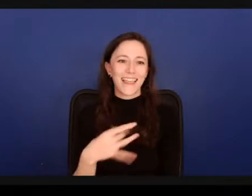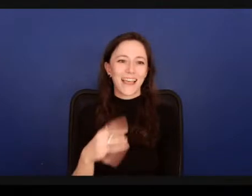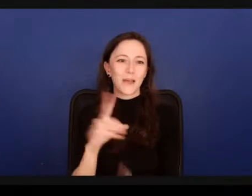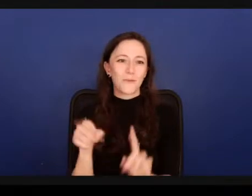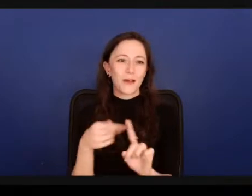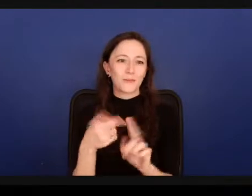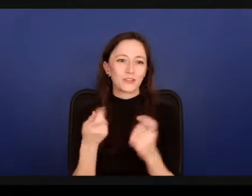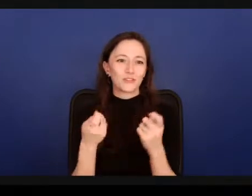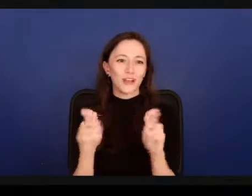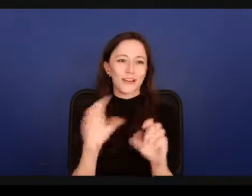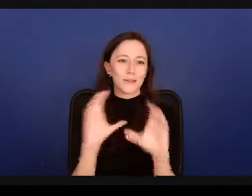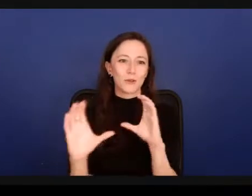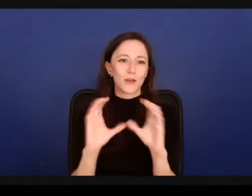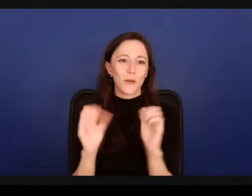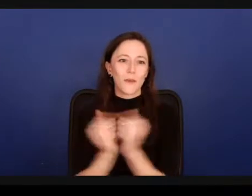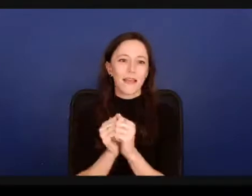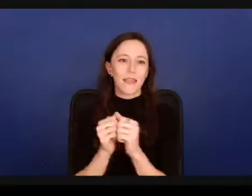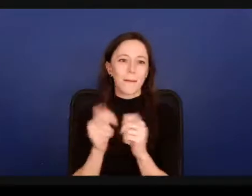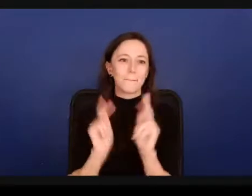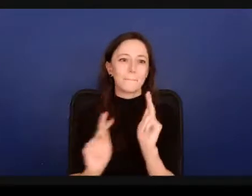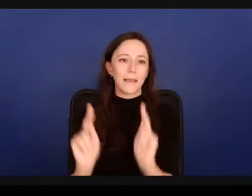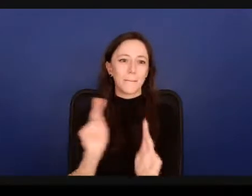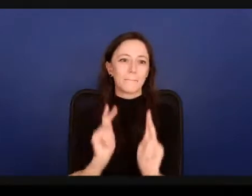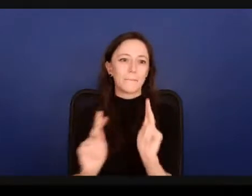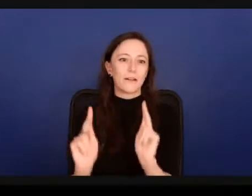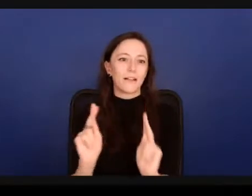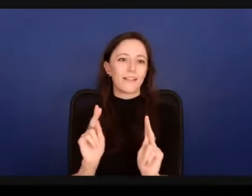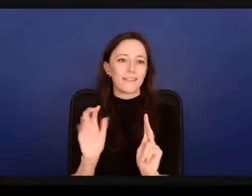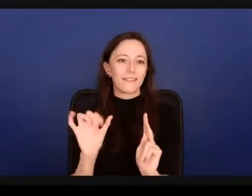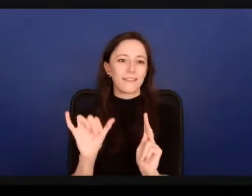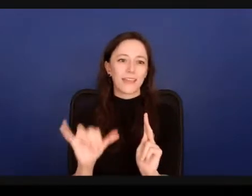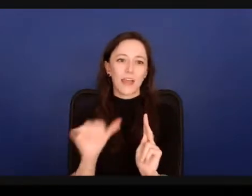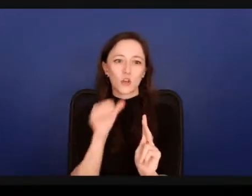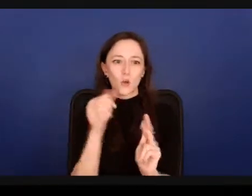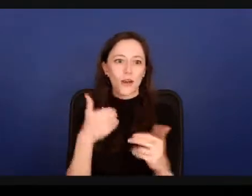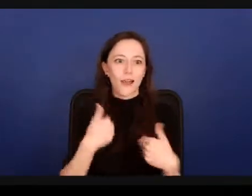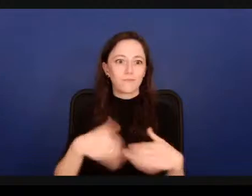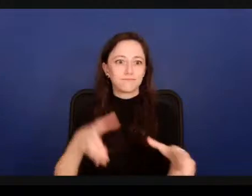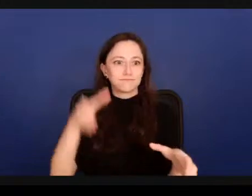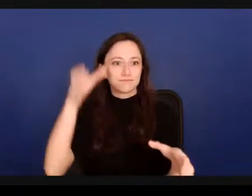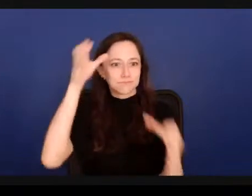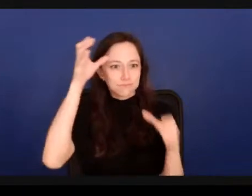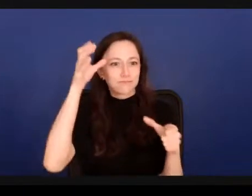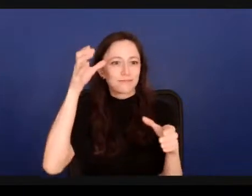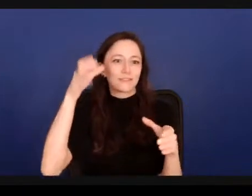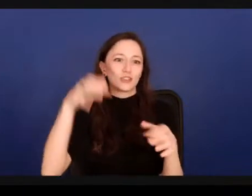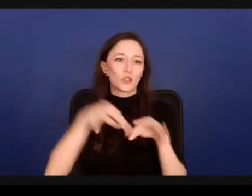with people, and these are supposed to be for people that don't have an undergraduate degree in the thing.